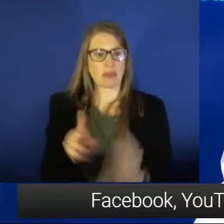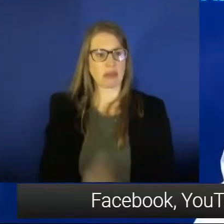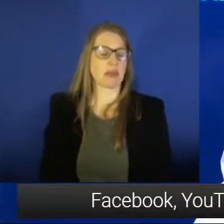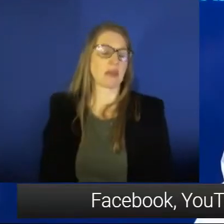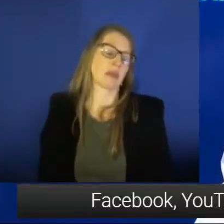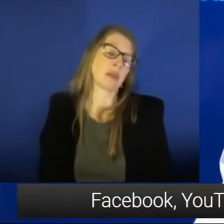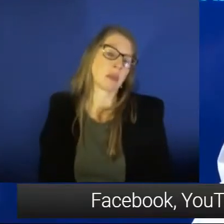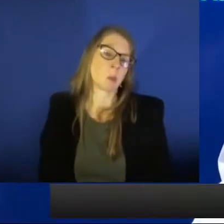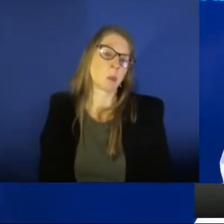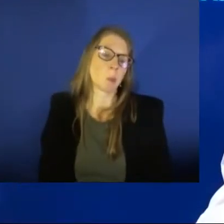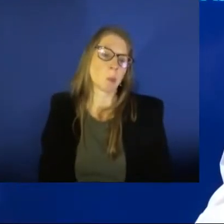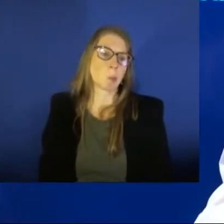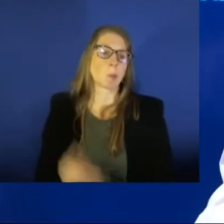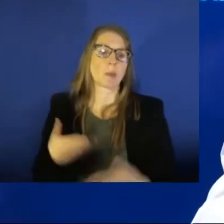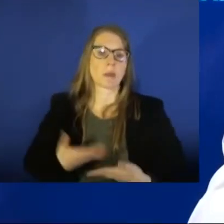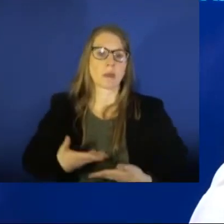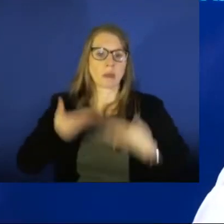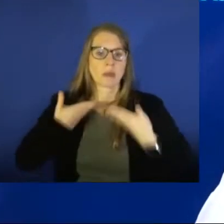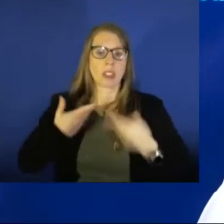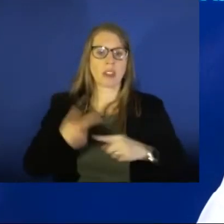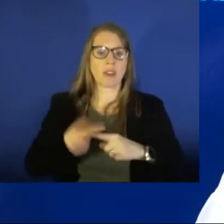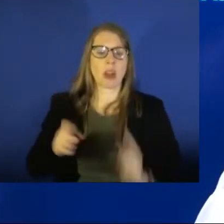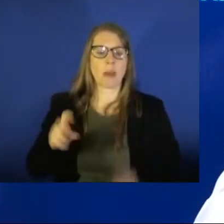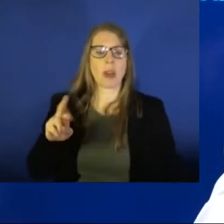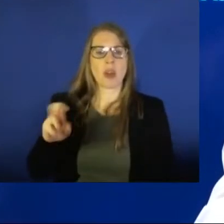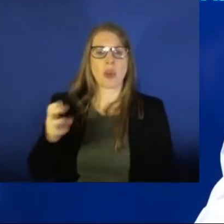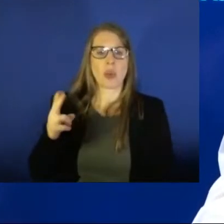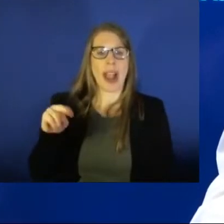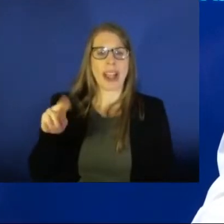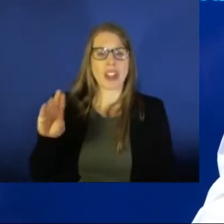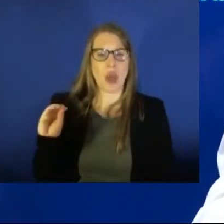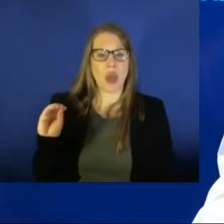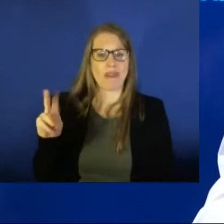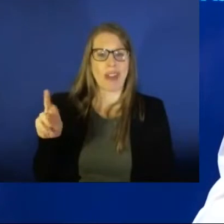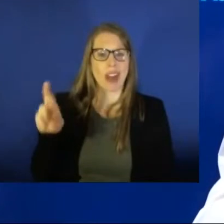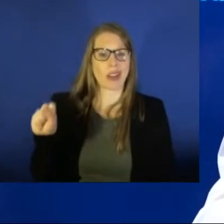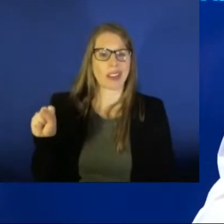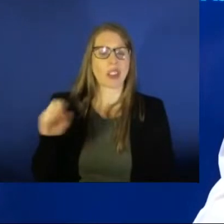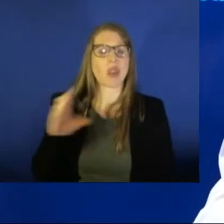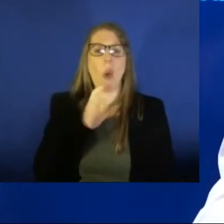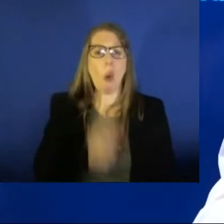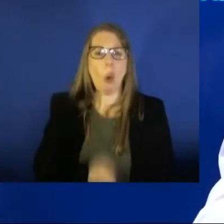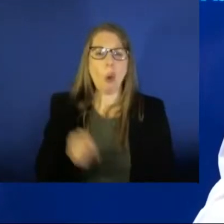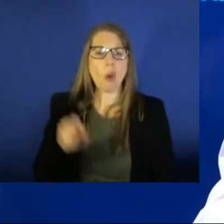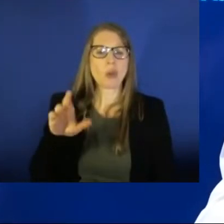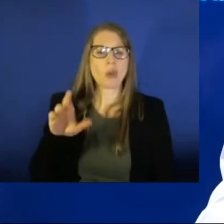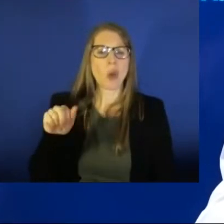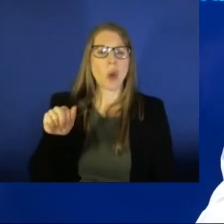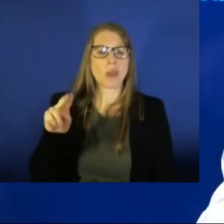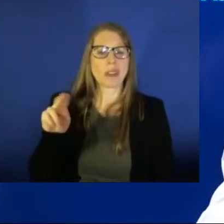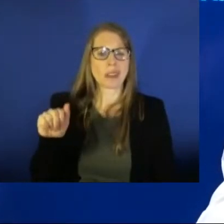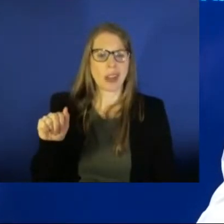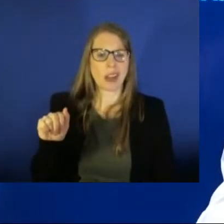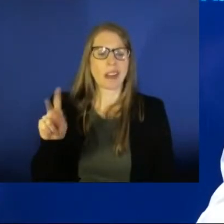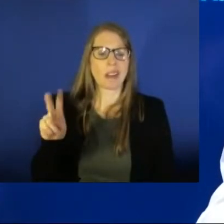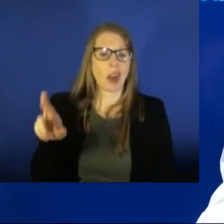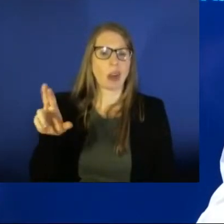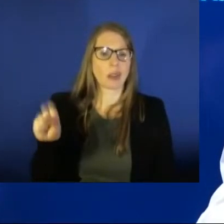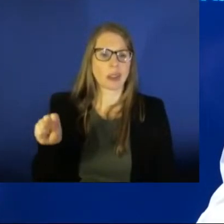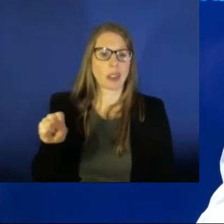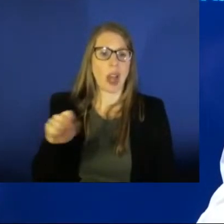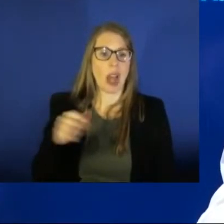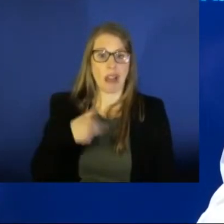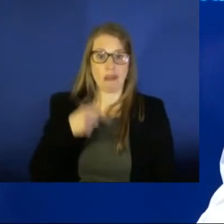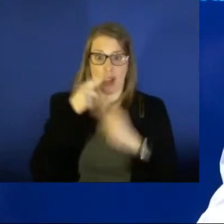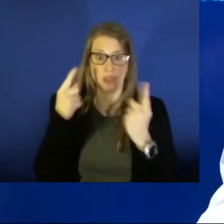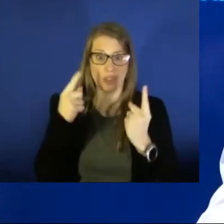upper respiratory effect from the rhinovirus or the old coronavirus and all that. And the reality is, it's really hard. I have allergies. I don't know half the time if I